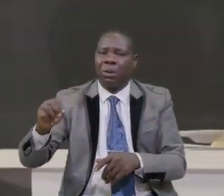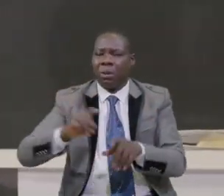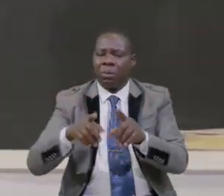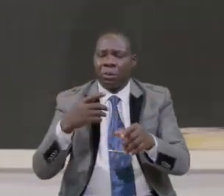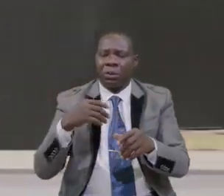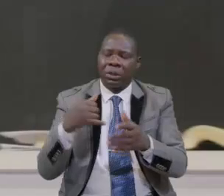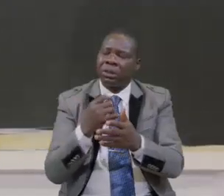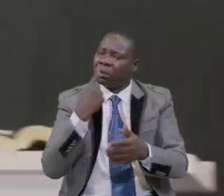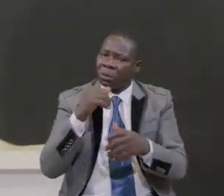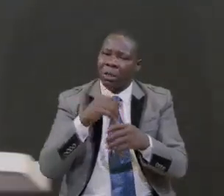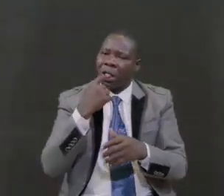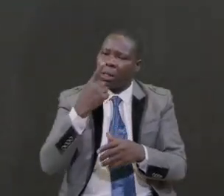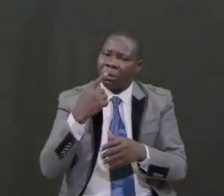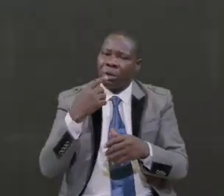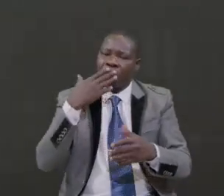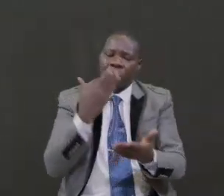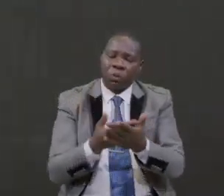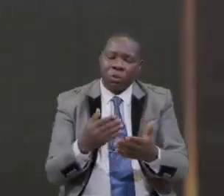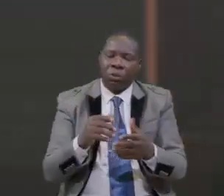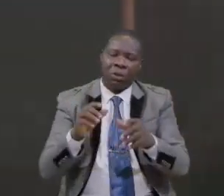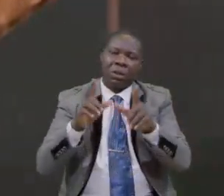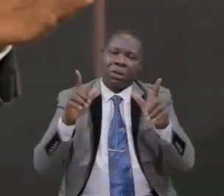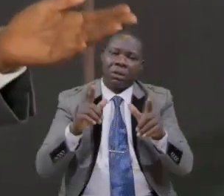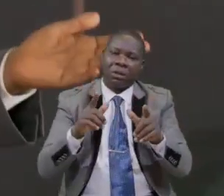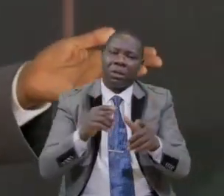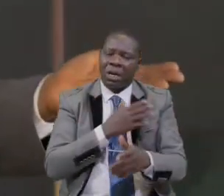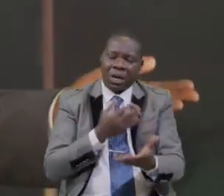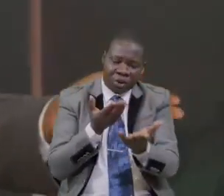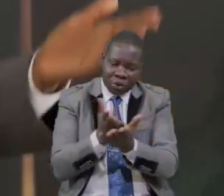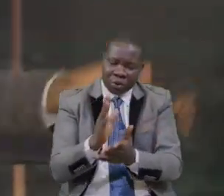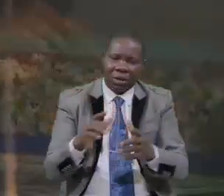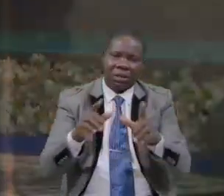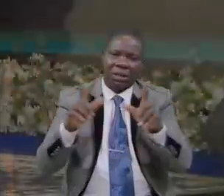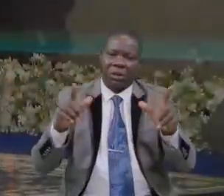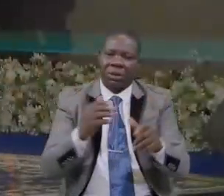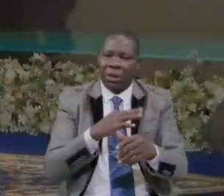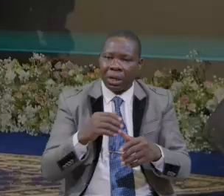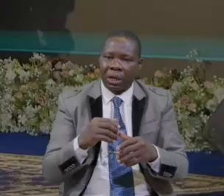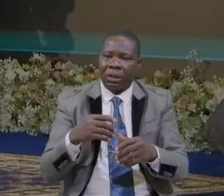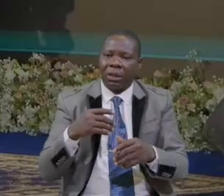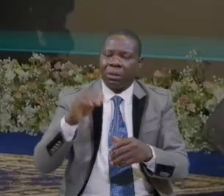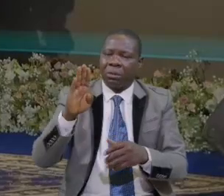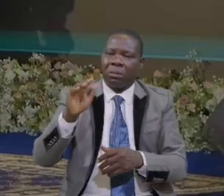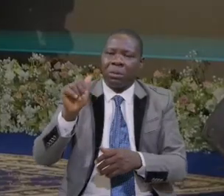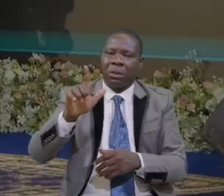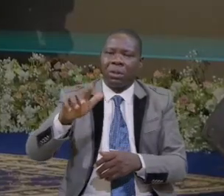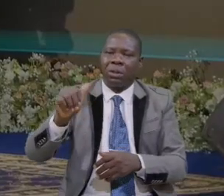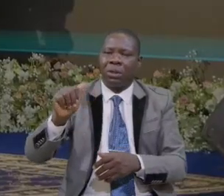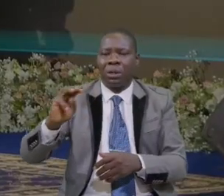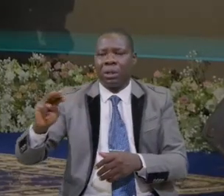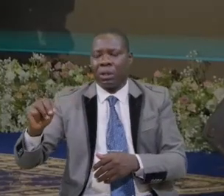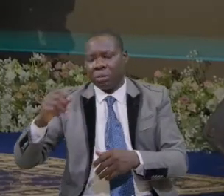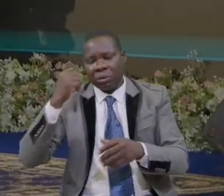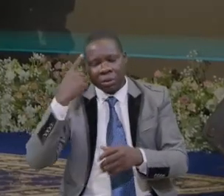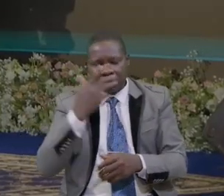language, grammatically correct language. And Balaam understood, and Balaam replied the ass when he